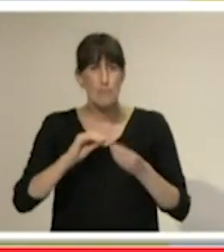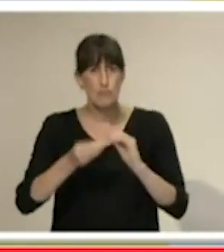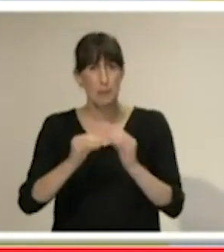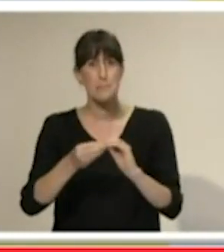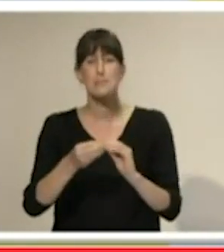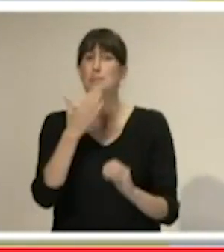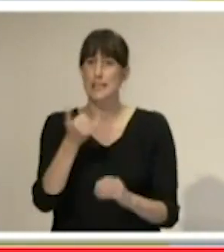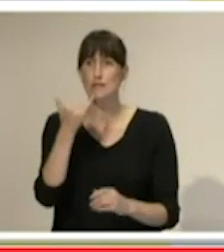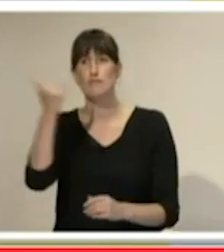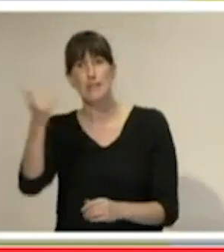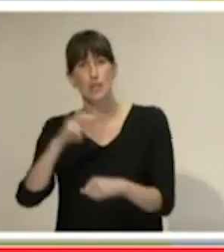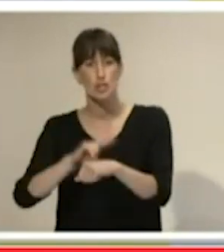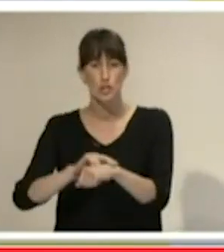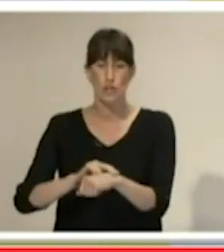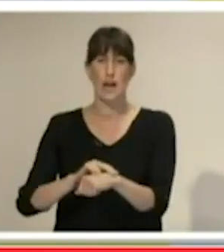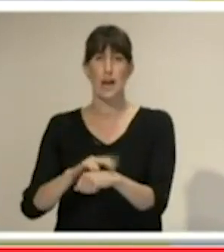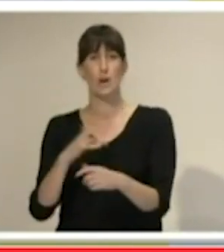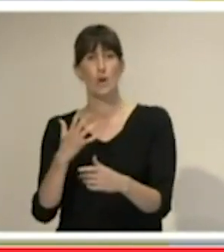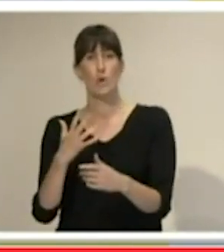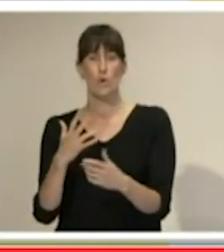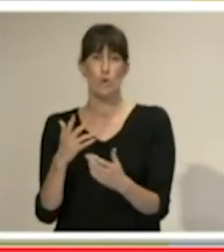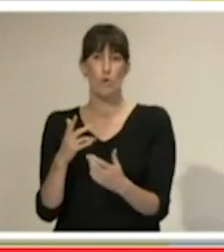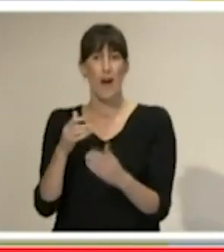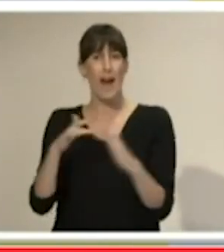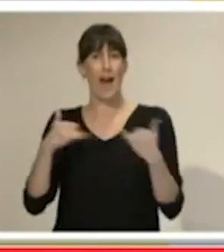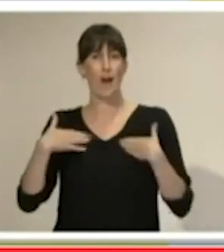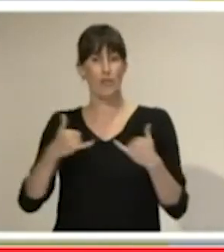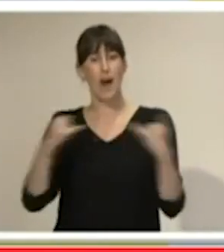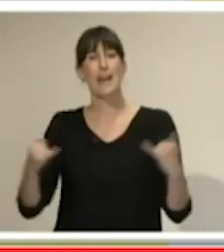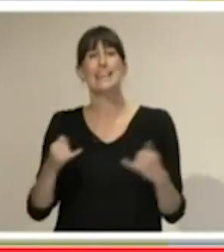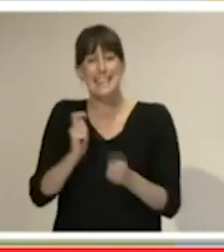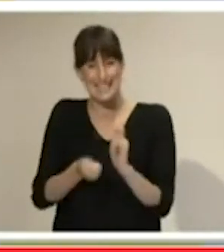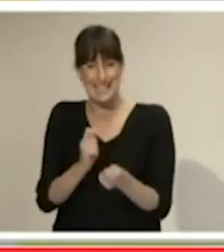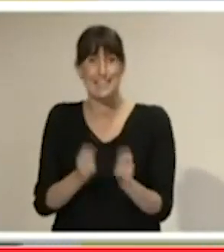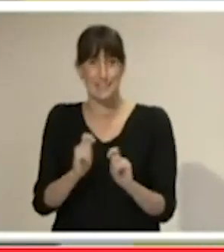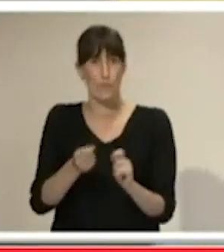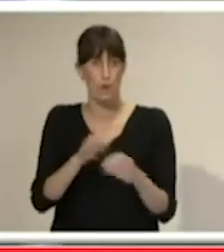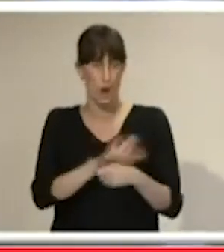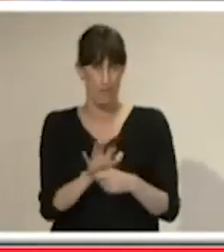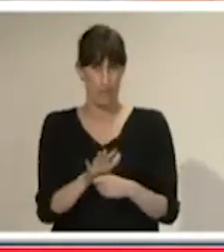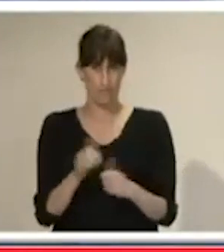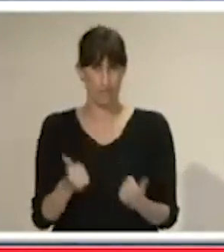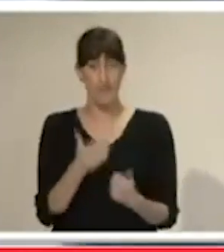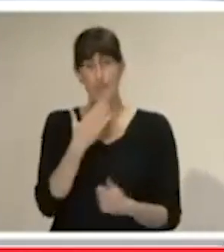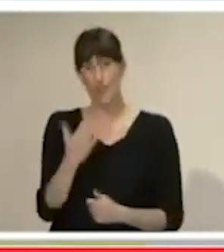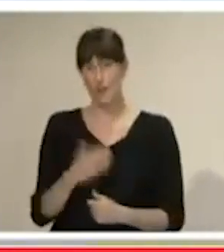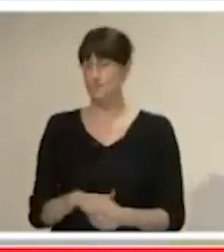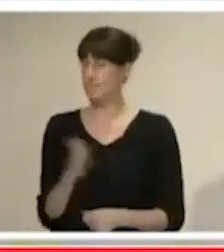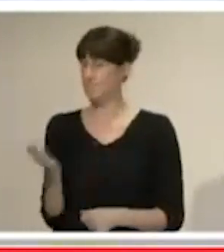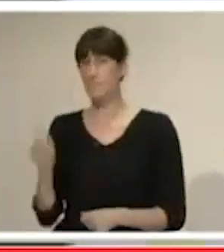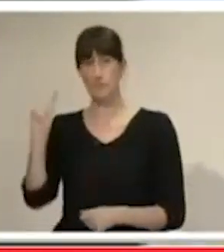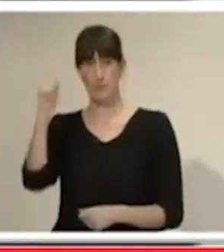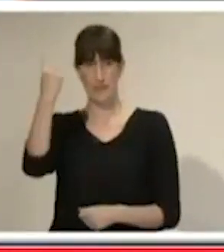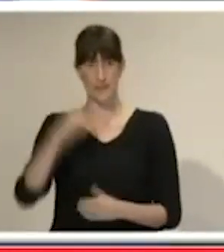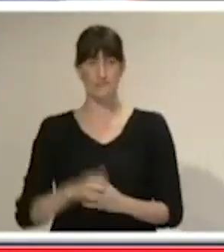your GP and talk about getting a COVID-19 test. Thank you, Prime Minister. Thank you, Dr. Bloomfield. I want to start by reminding people in the same